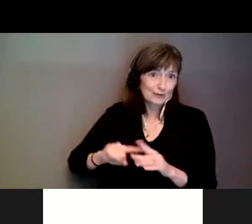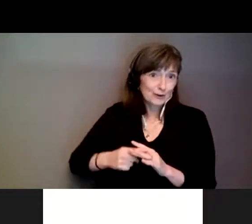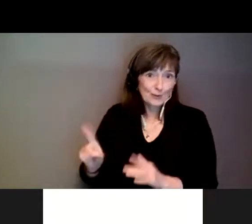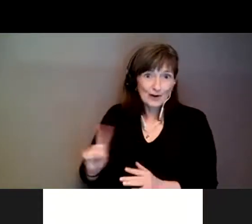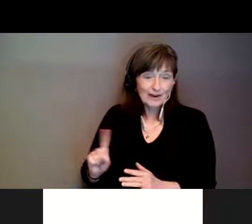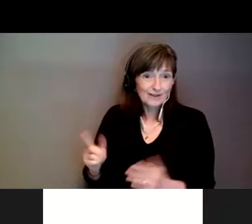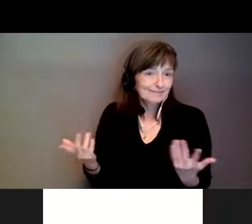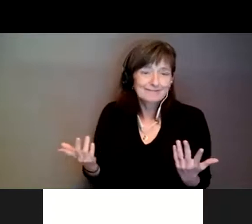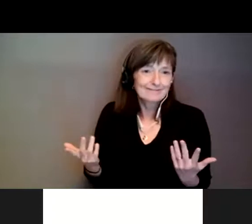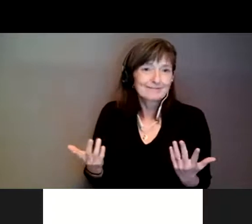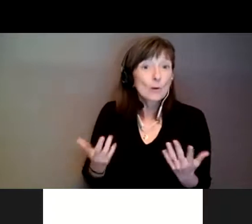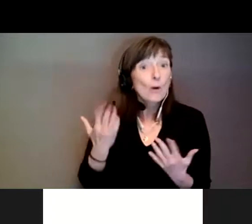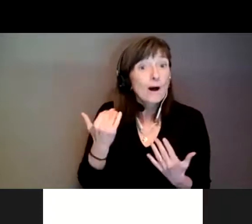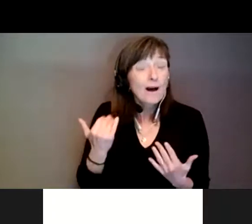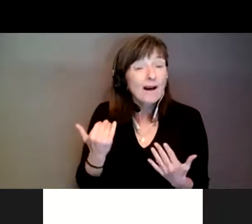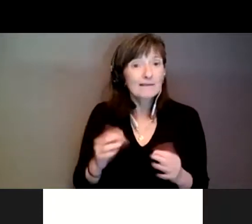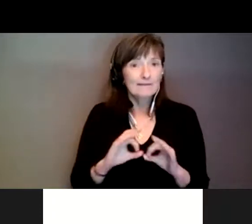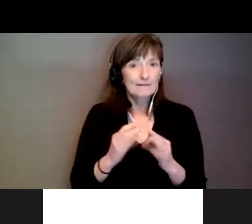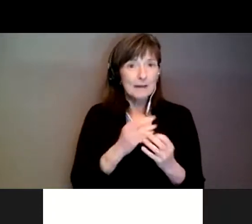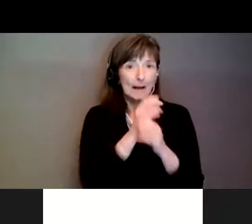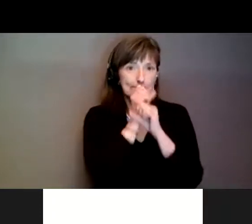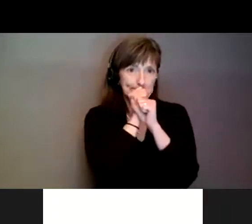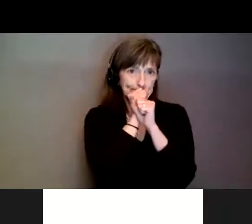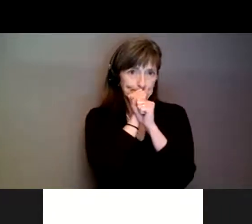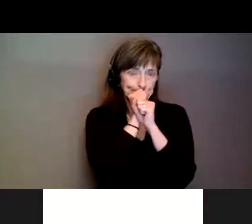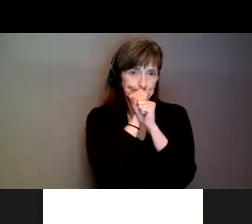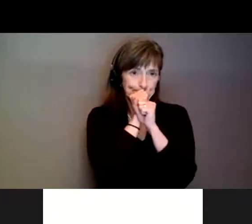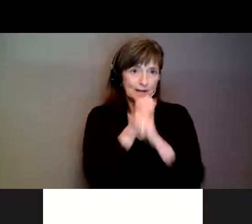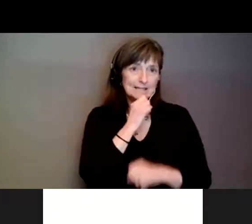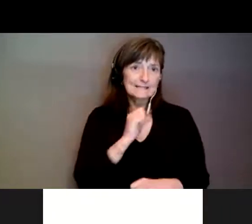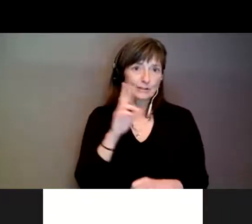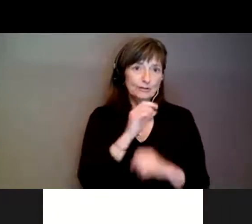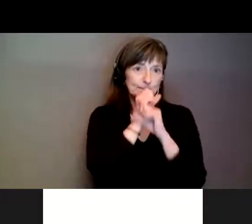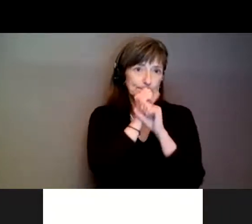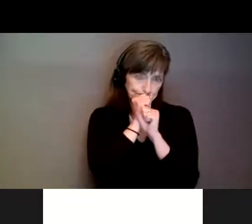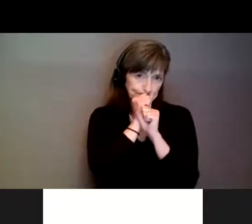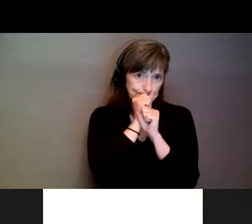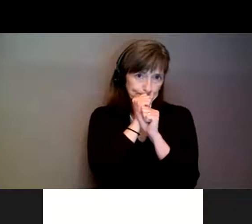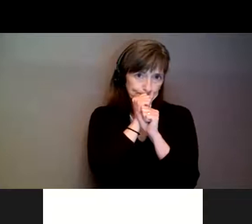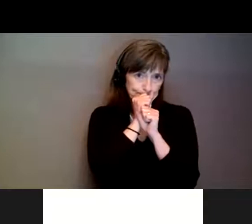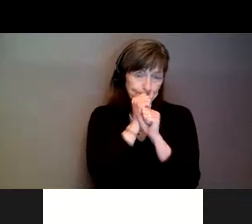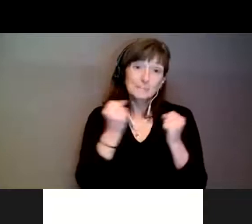people don't often report that for a lot of reasons.